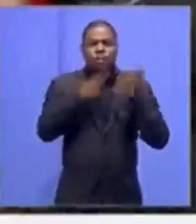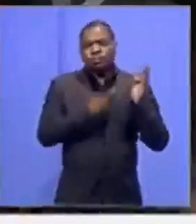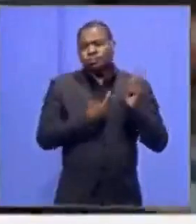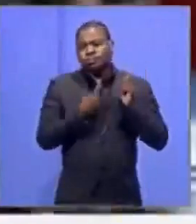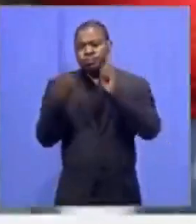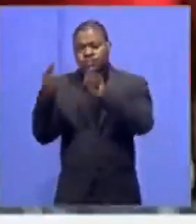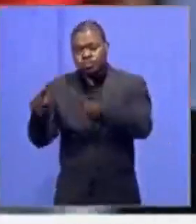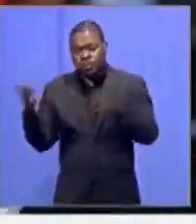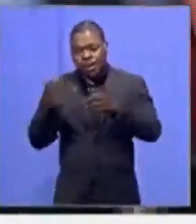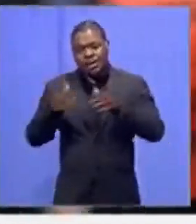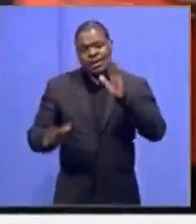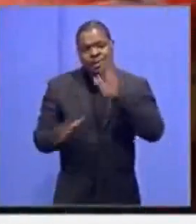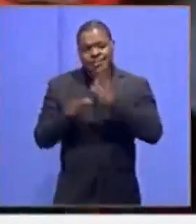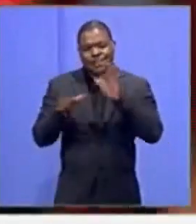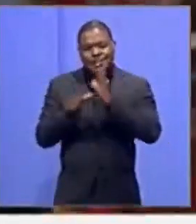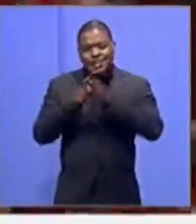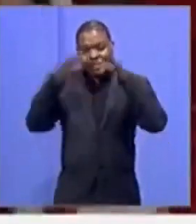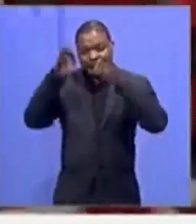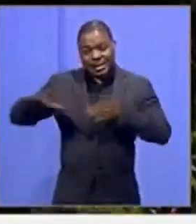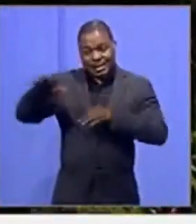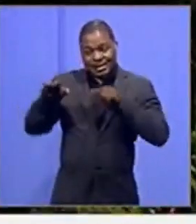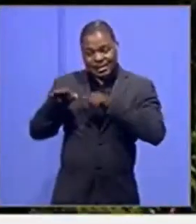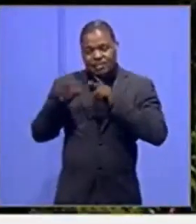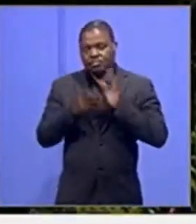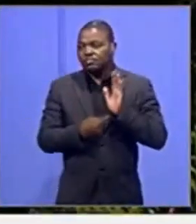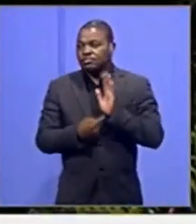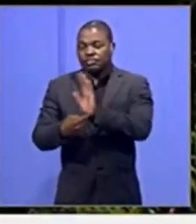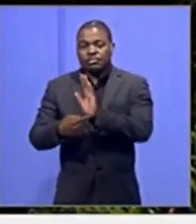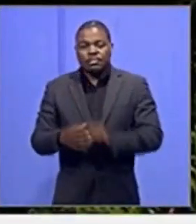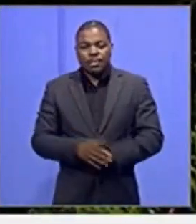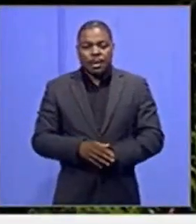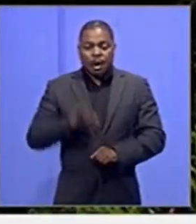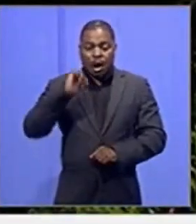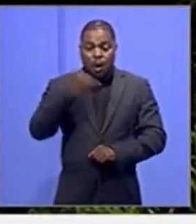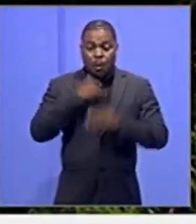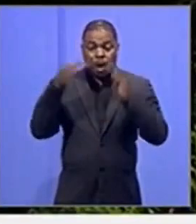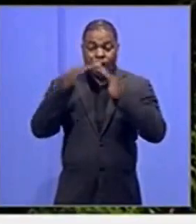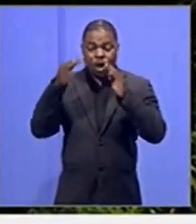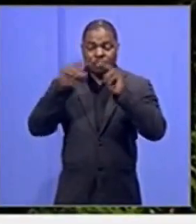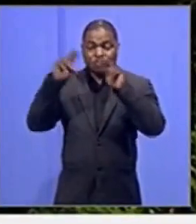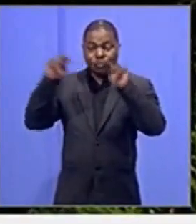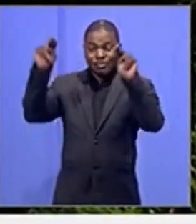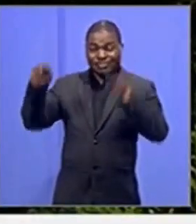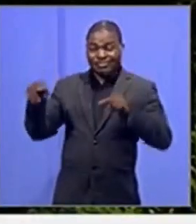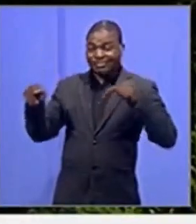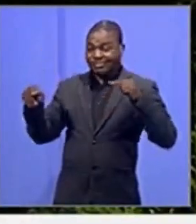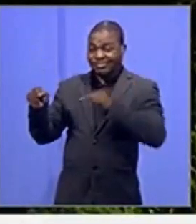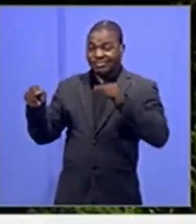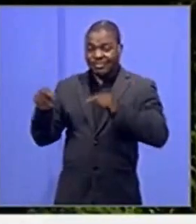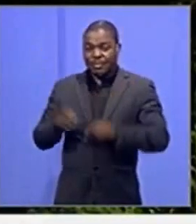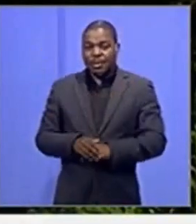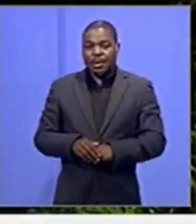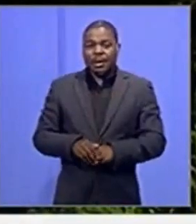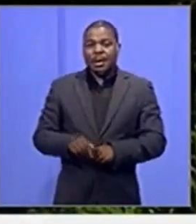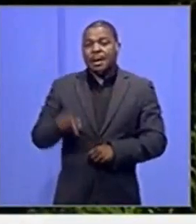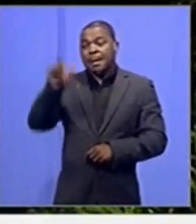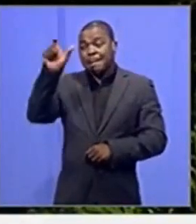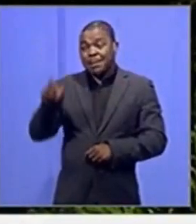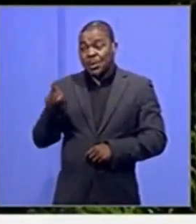tšewago diphetho tše bohlokwa. In this house of ours is the one who's